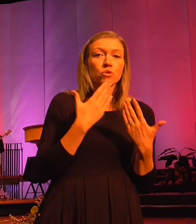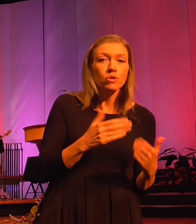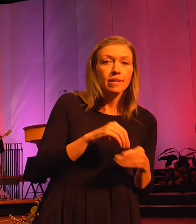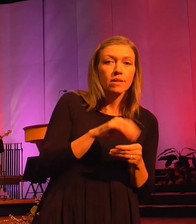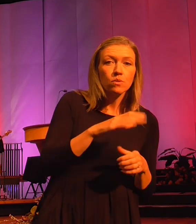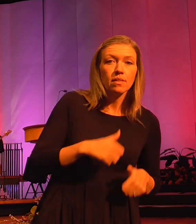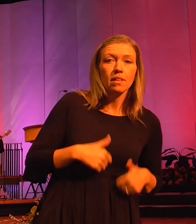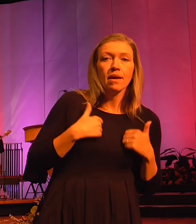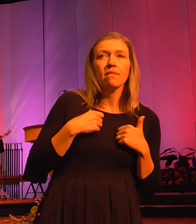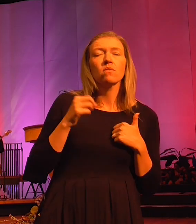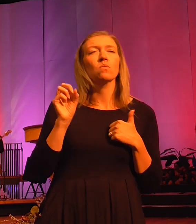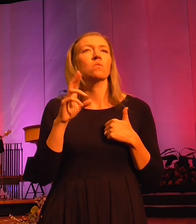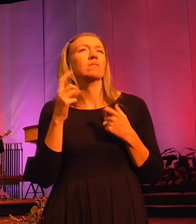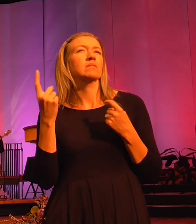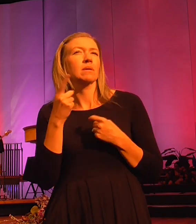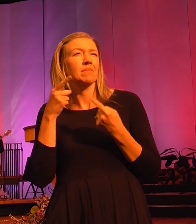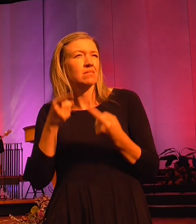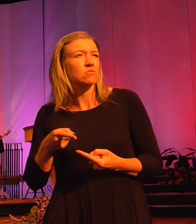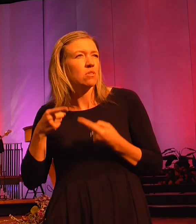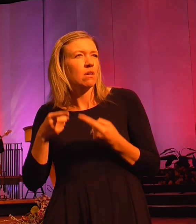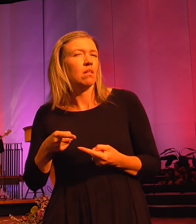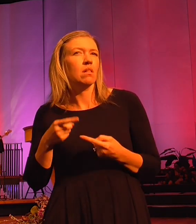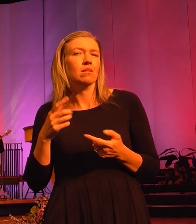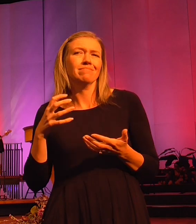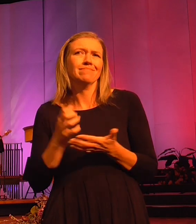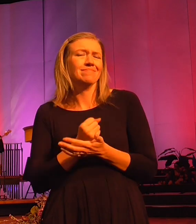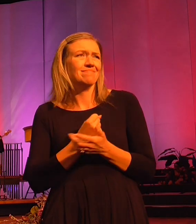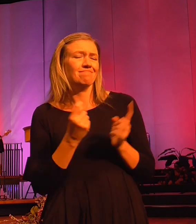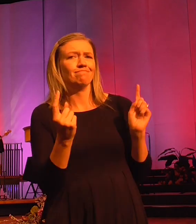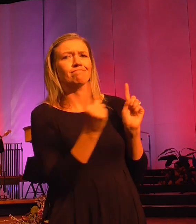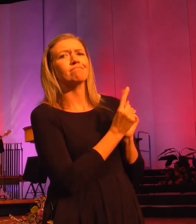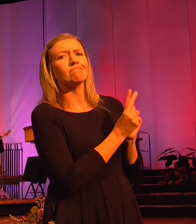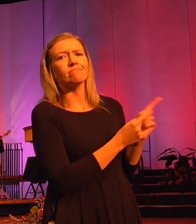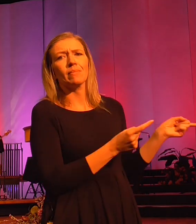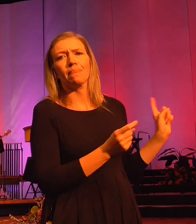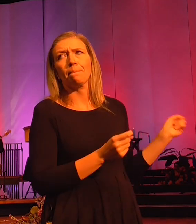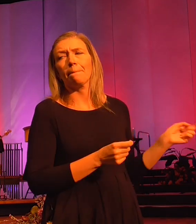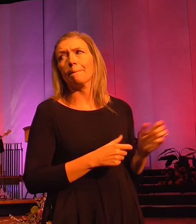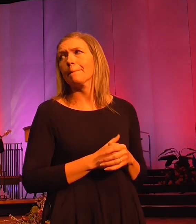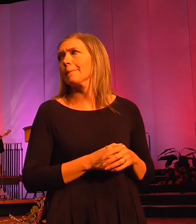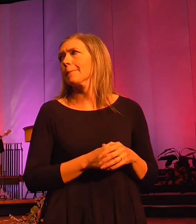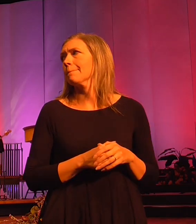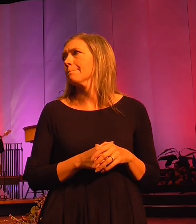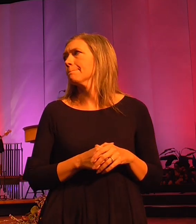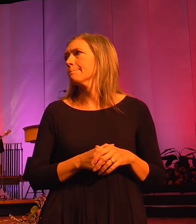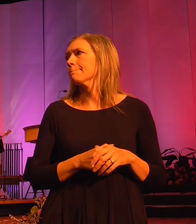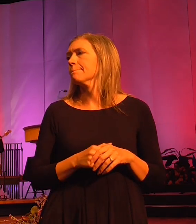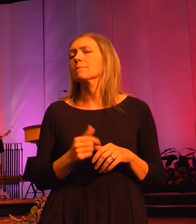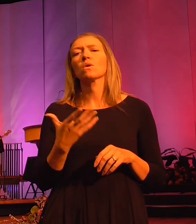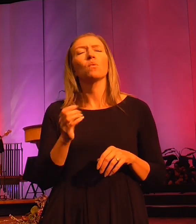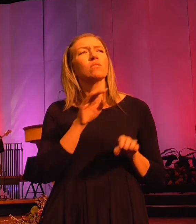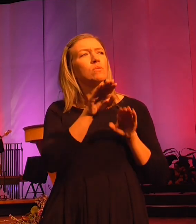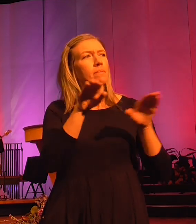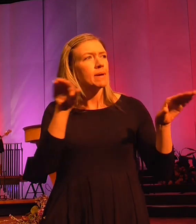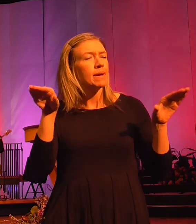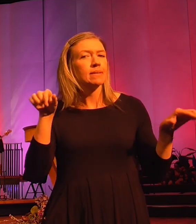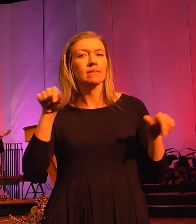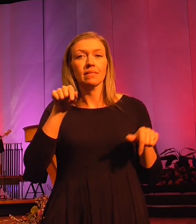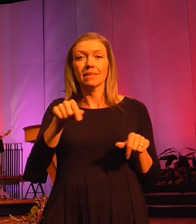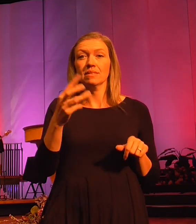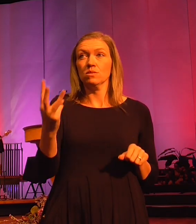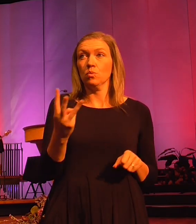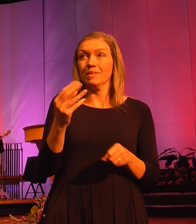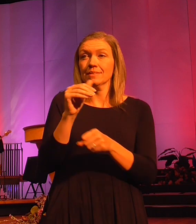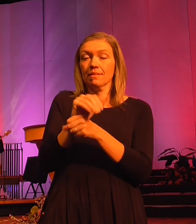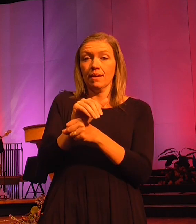and for maybe something that you're struggling with. So please take advantage of it. Yeah. And I just want to remind us all that this